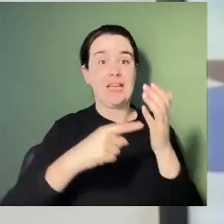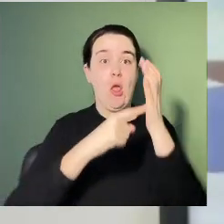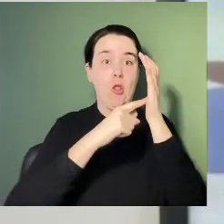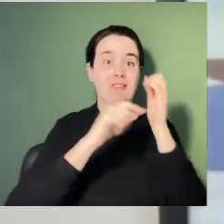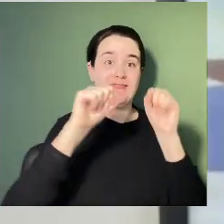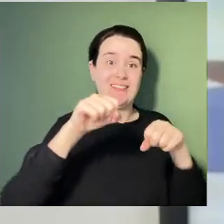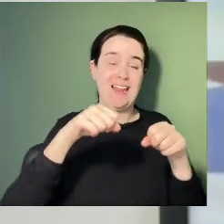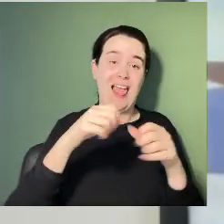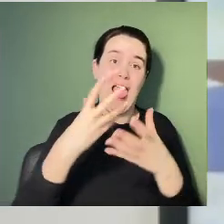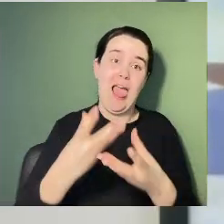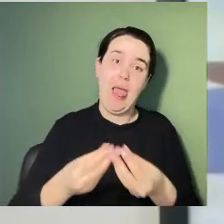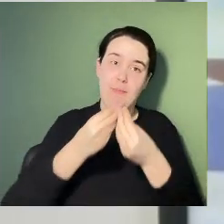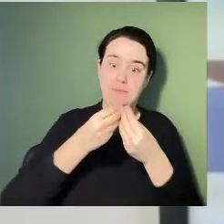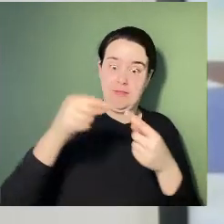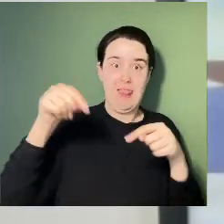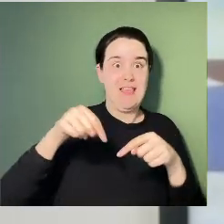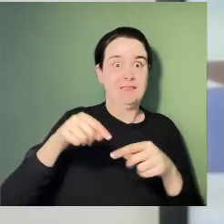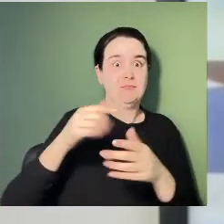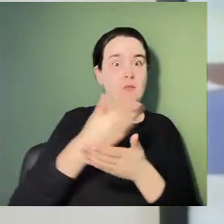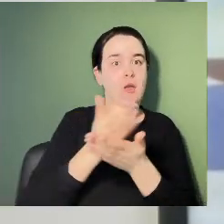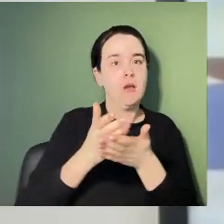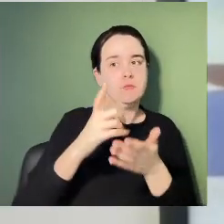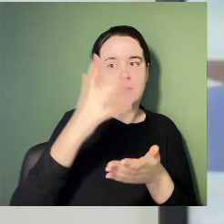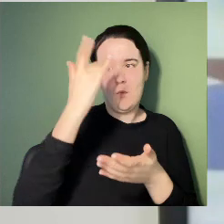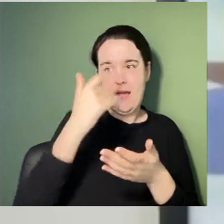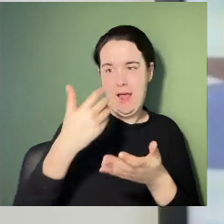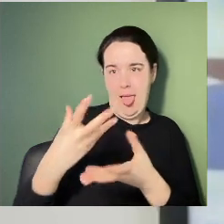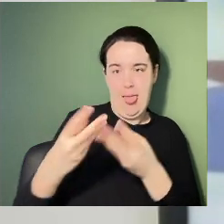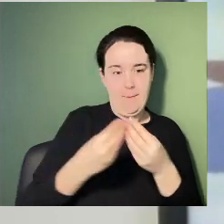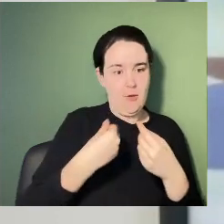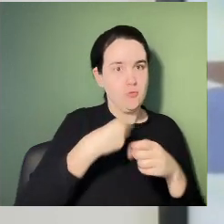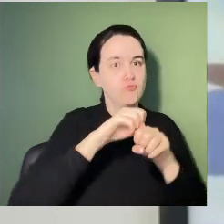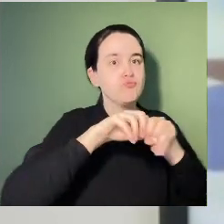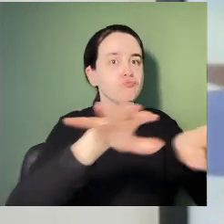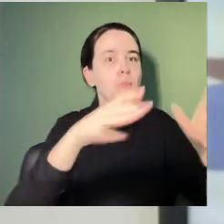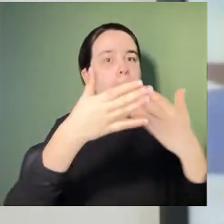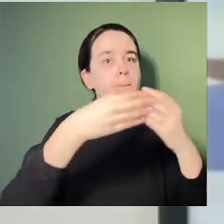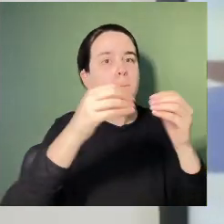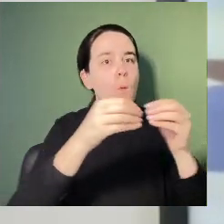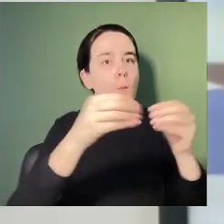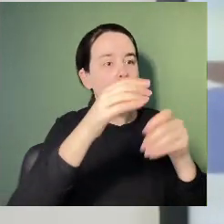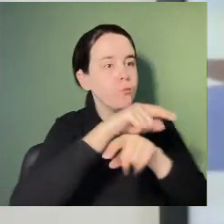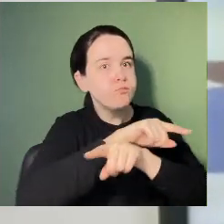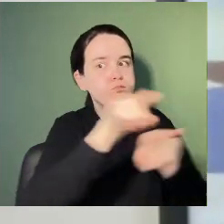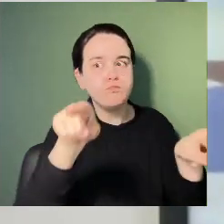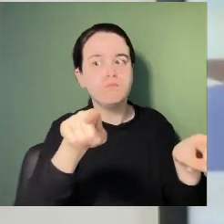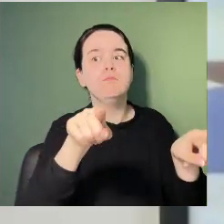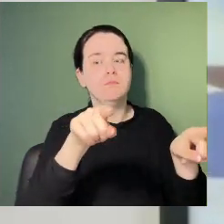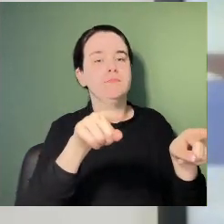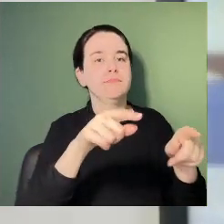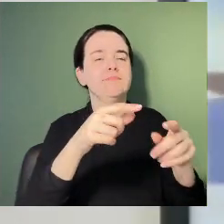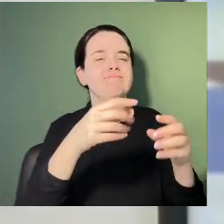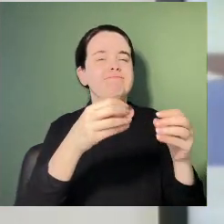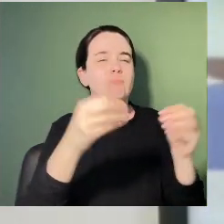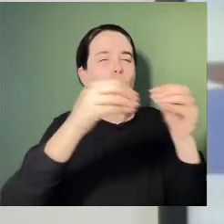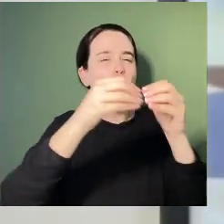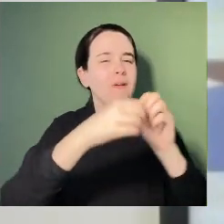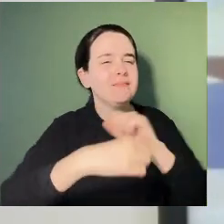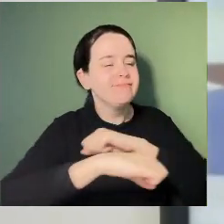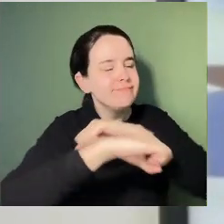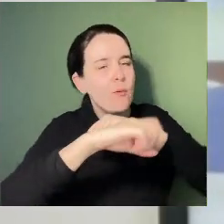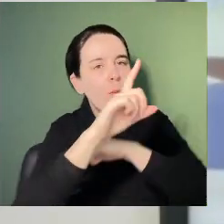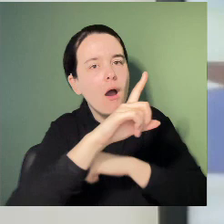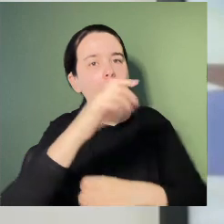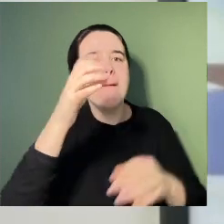for My Vote Counts, we are focused on providing civic tech in the space of money in politics.